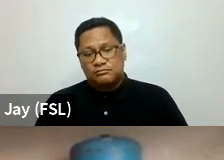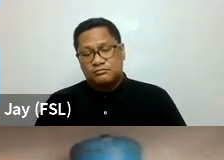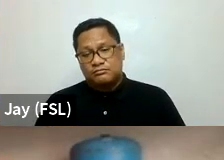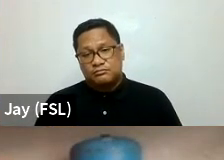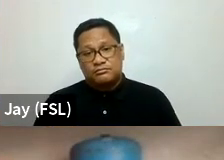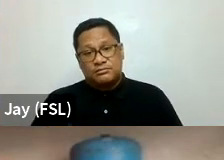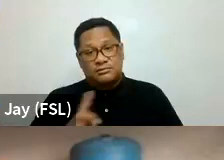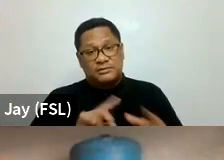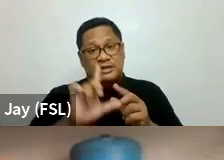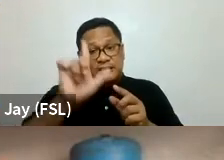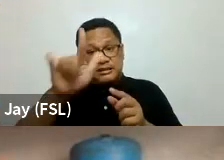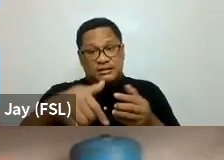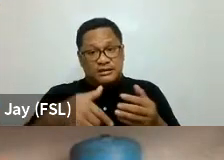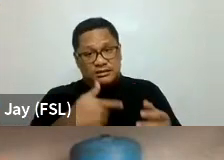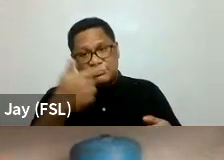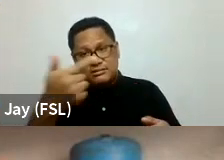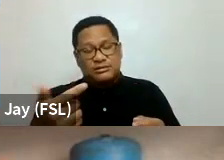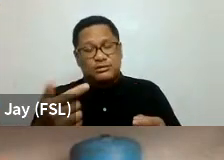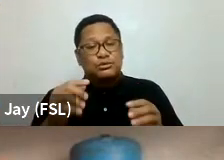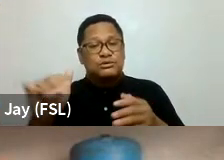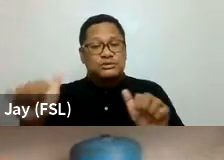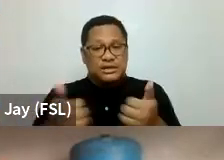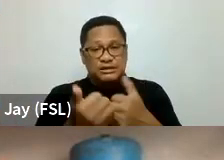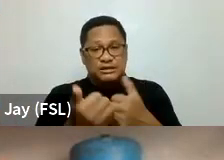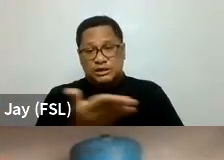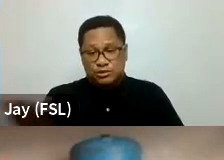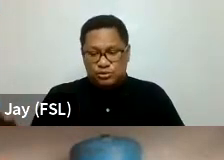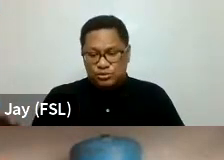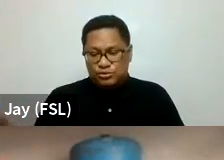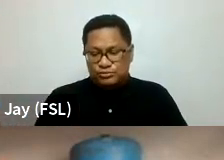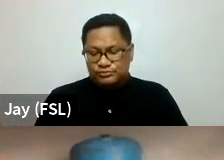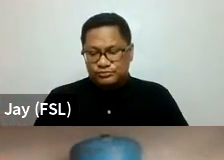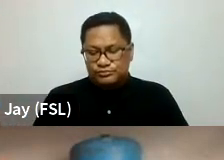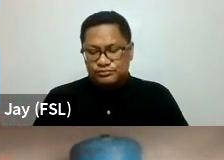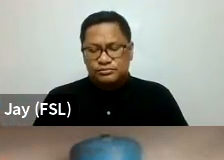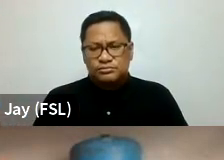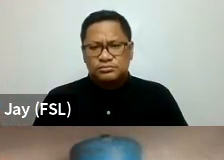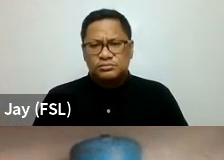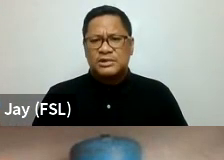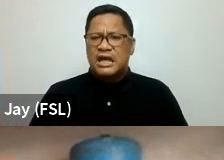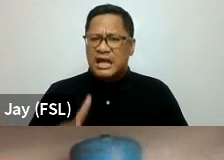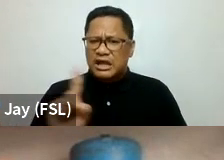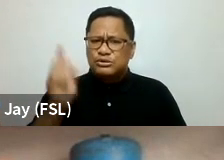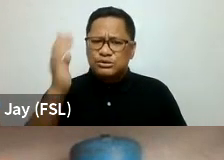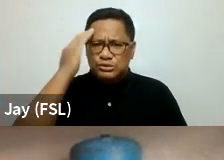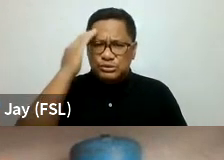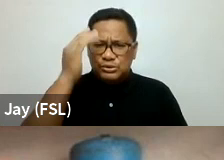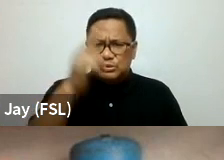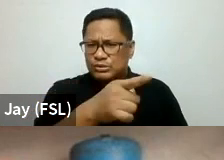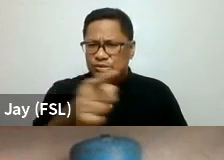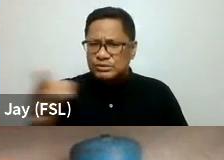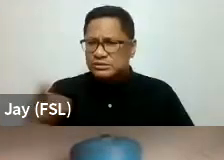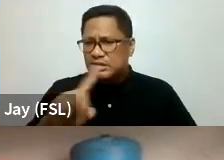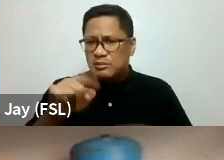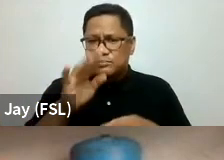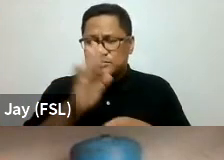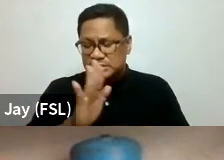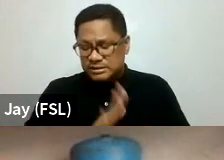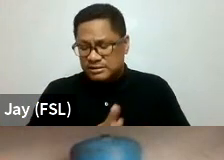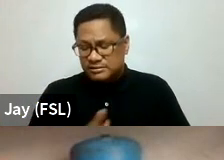to my challenge for everybody. For everybody. What do you really know about business?